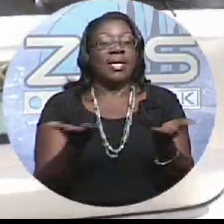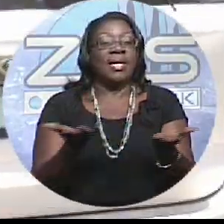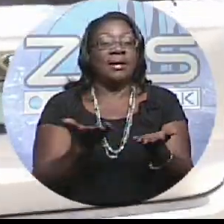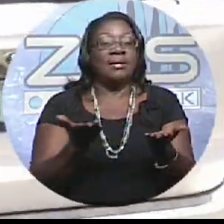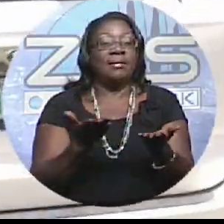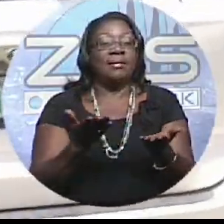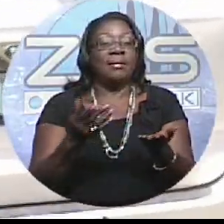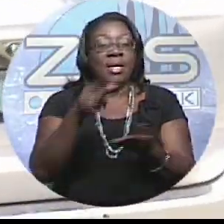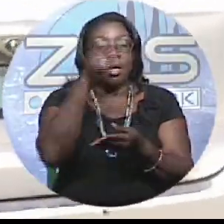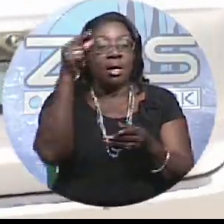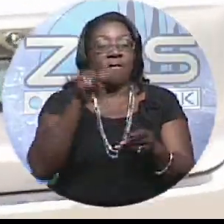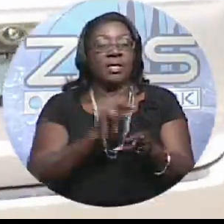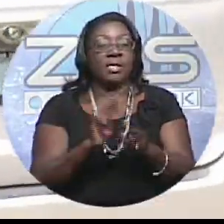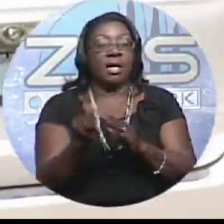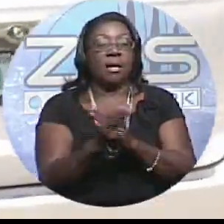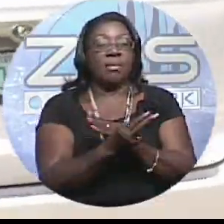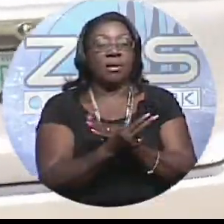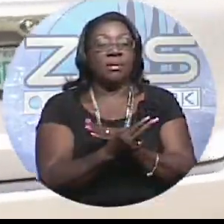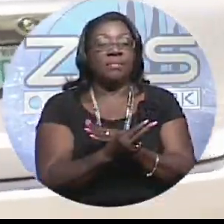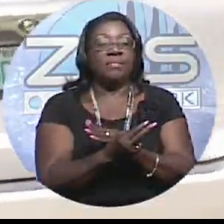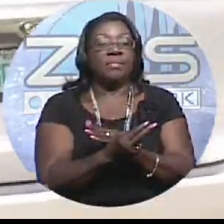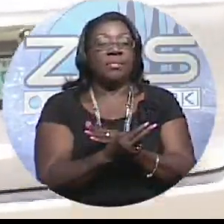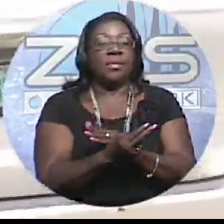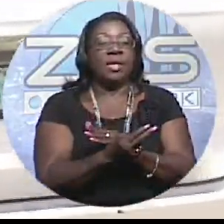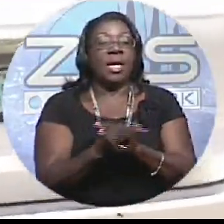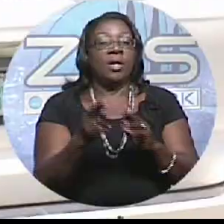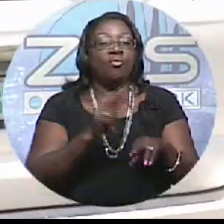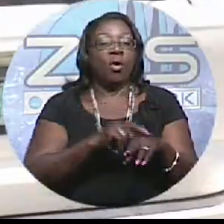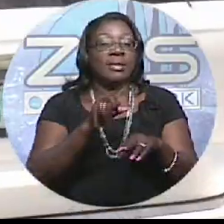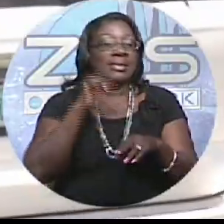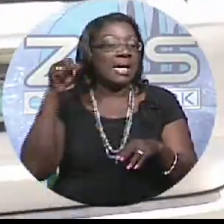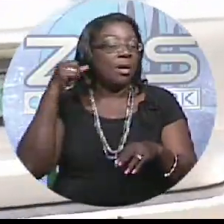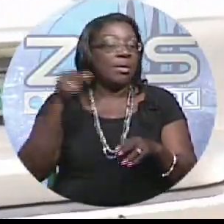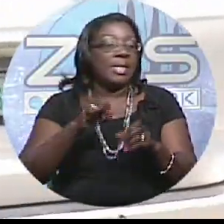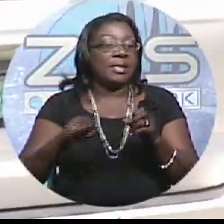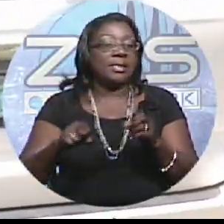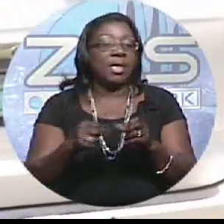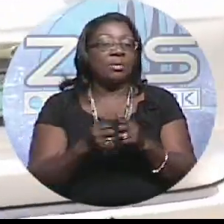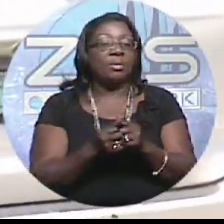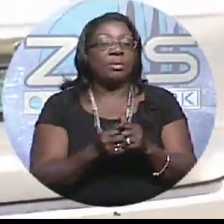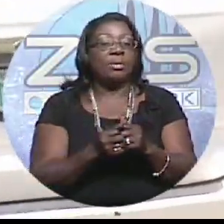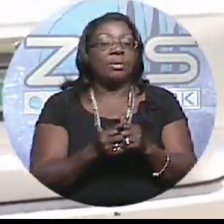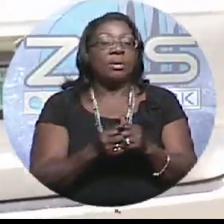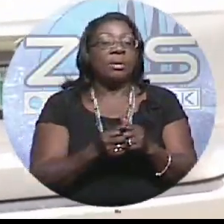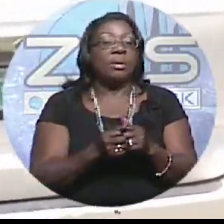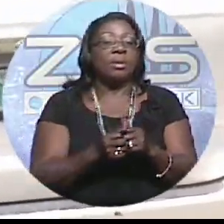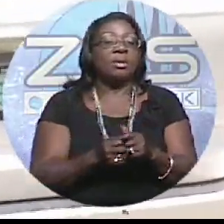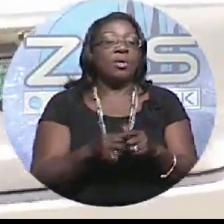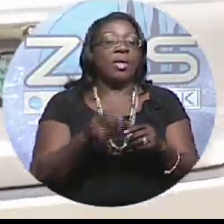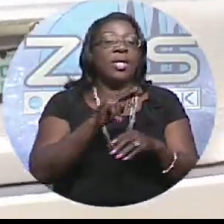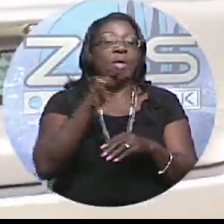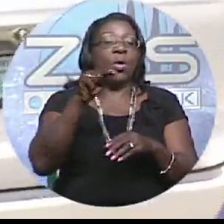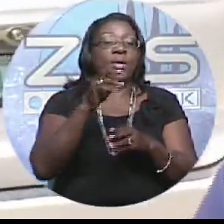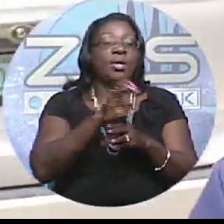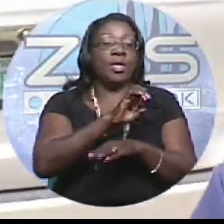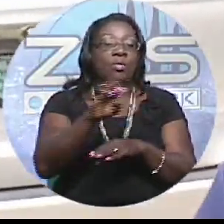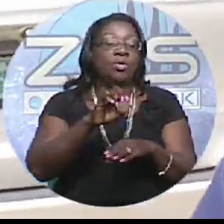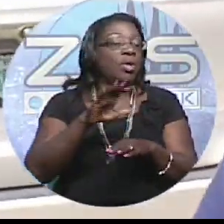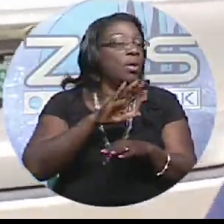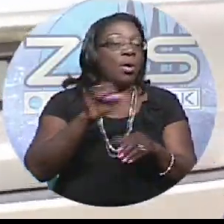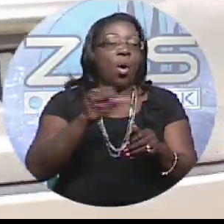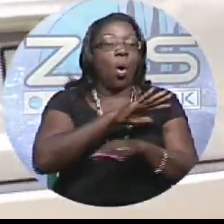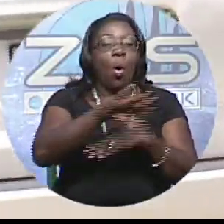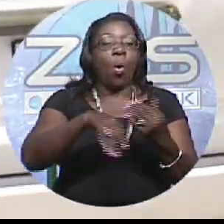Harbour, it will be at BTC building in Roxang in the south. It is the administrative complex again. Likewise in North Eleuthera.